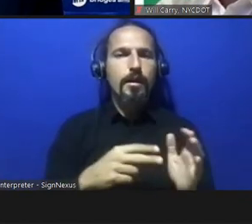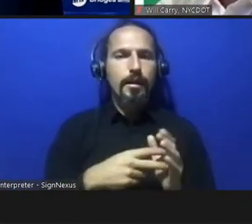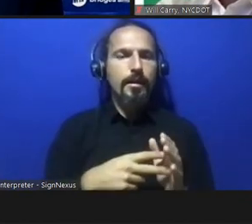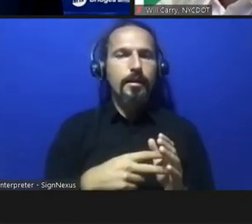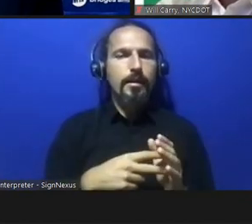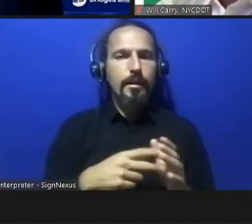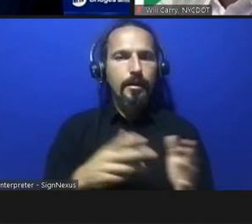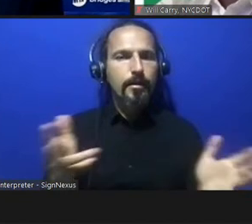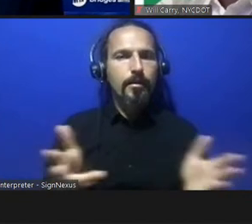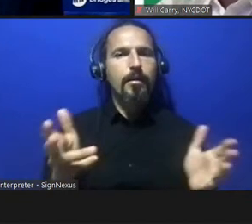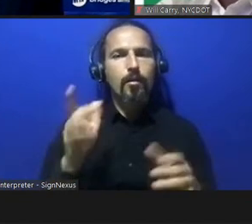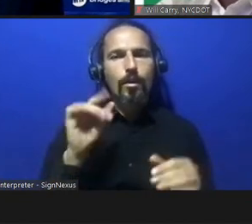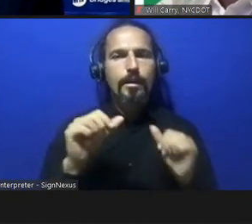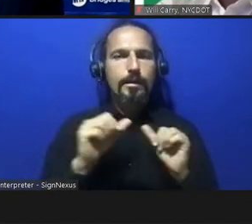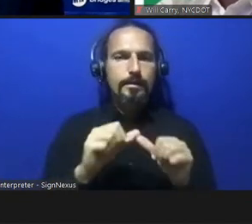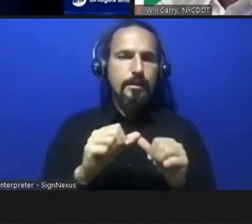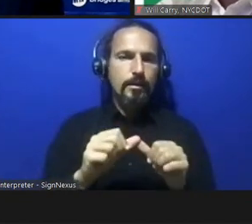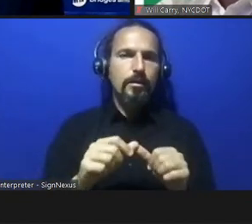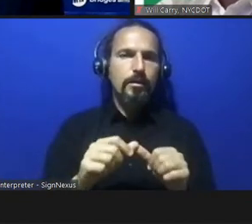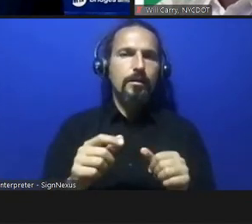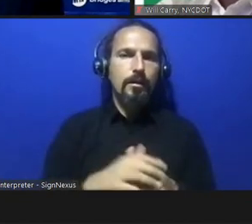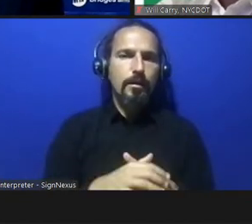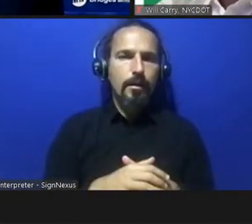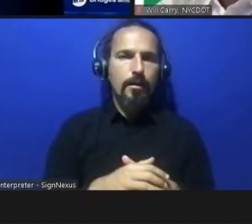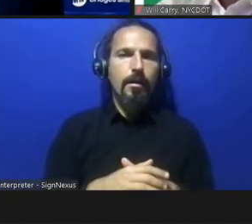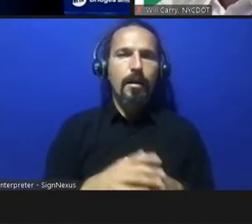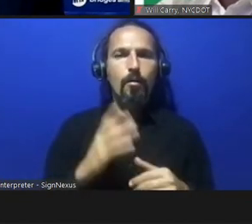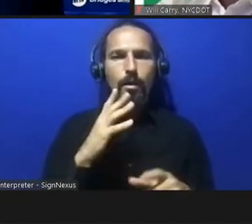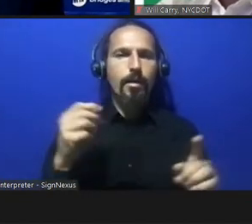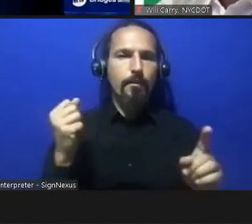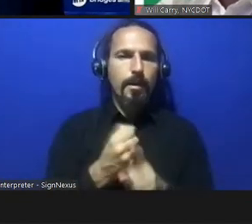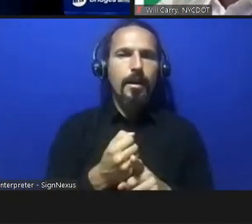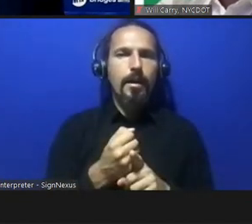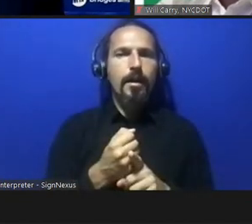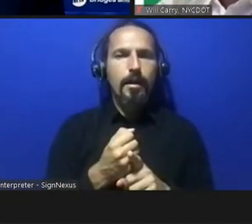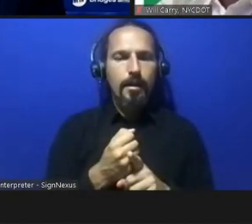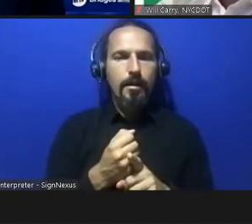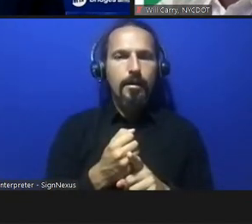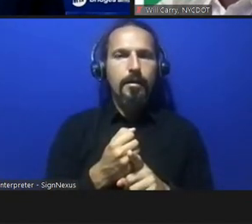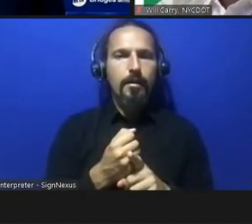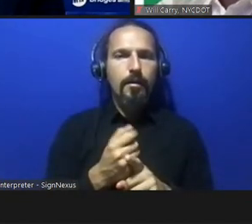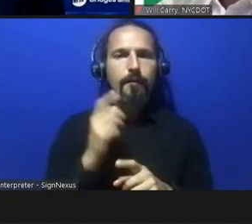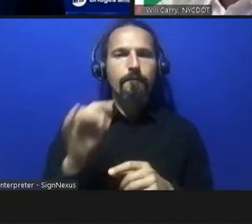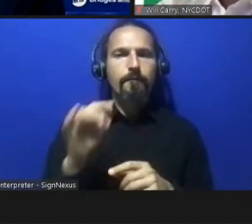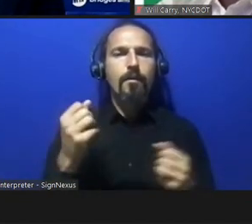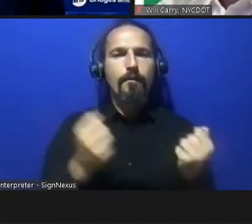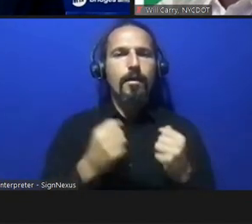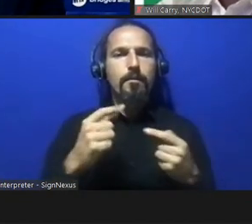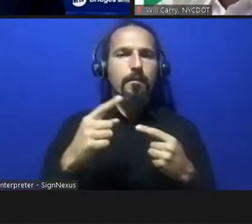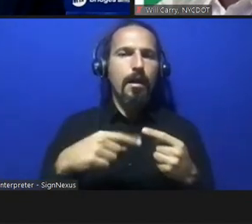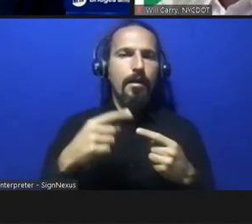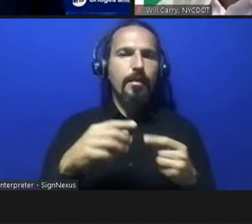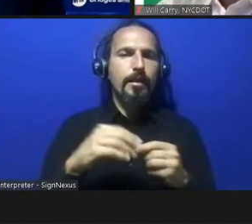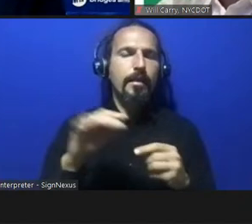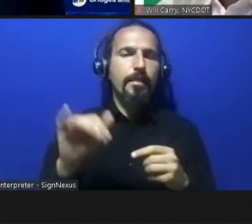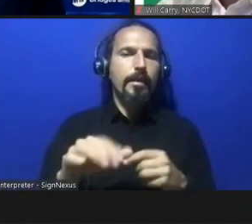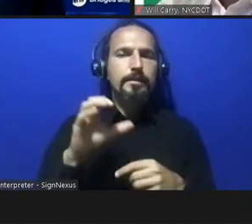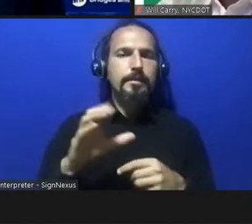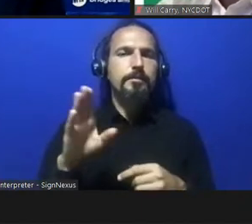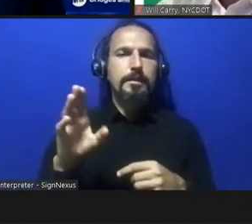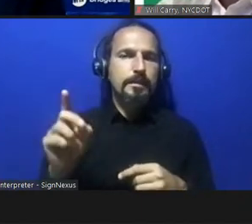urge that the effort would continue to truly have an impact on vehicle models traveled within the central business